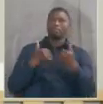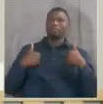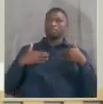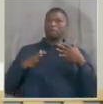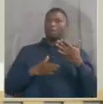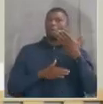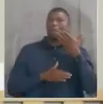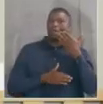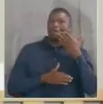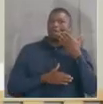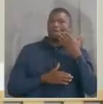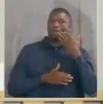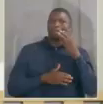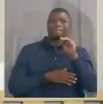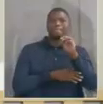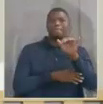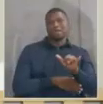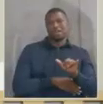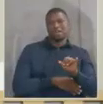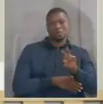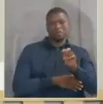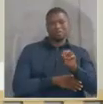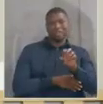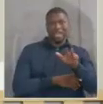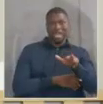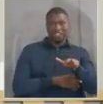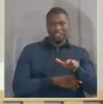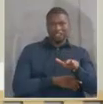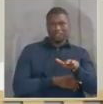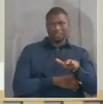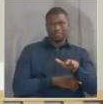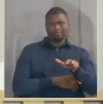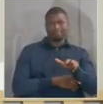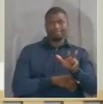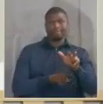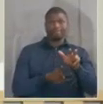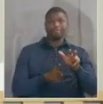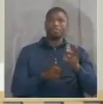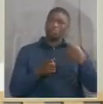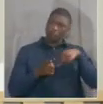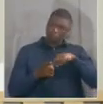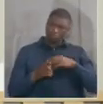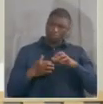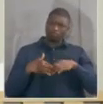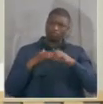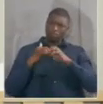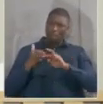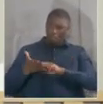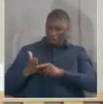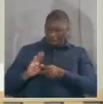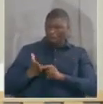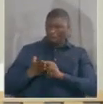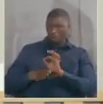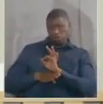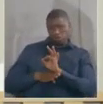May 2018 with the planning